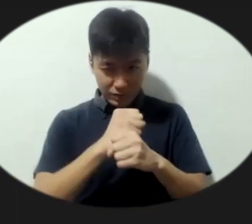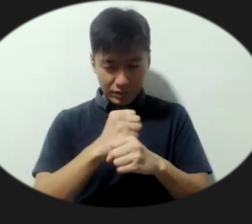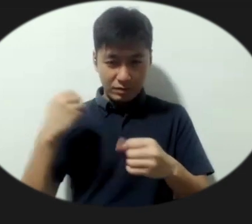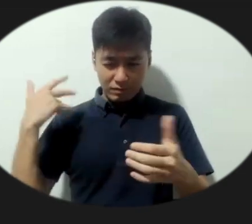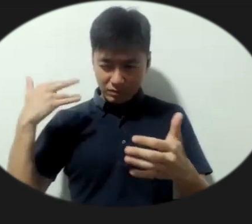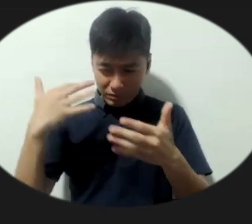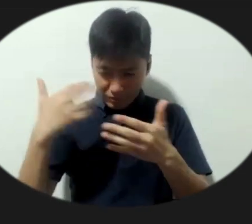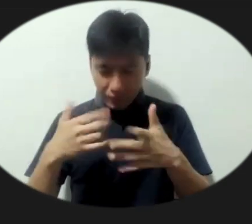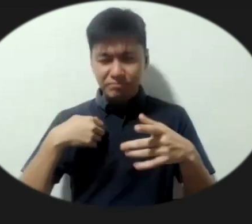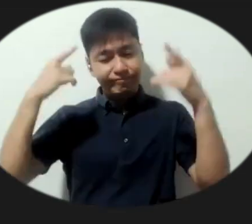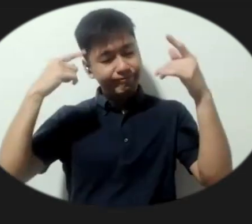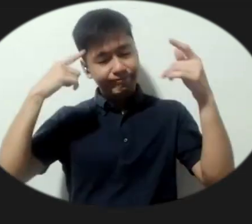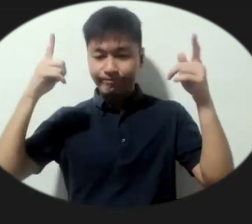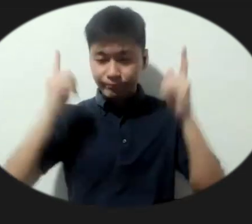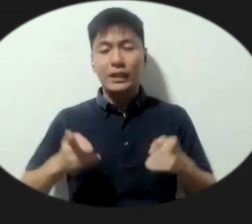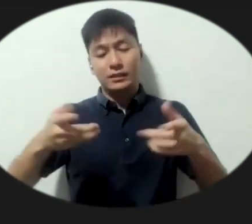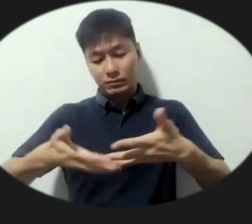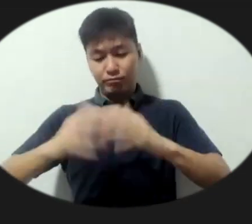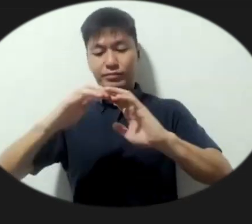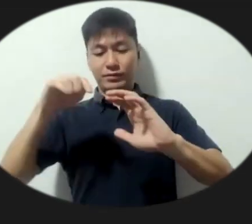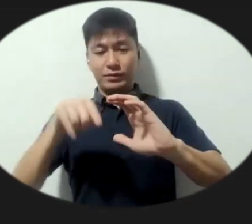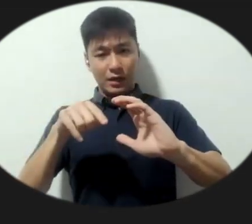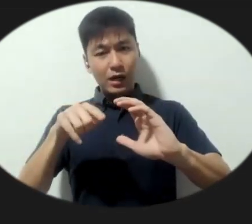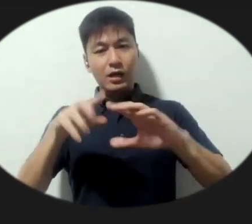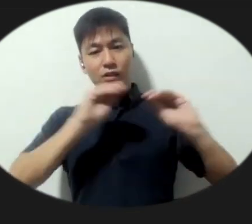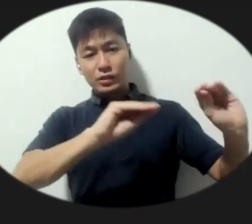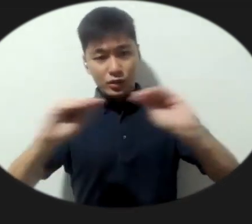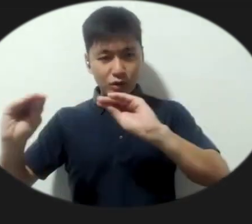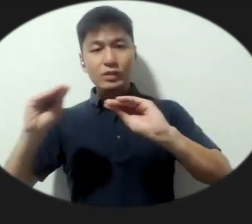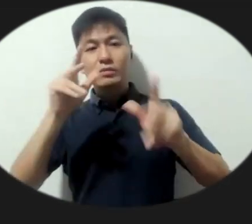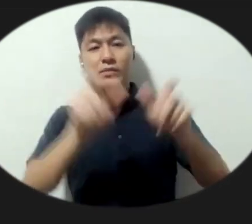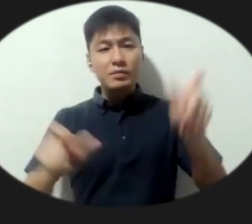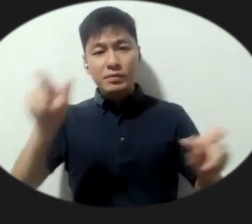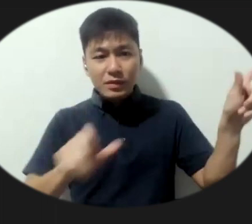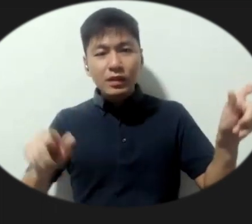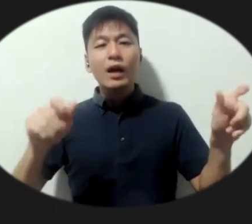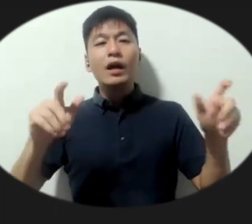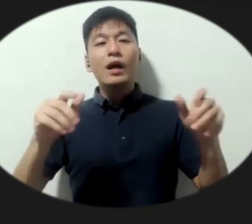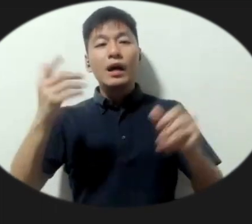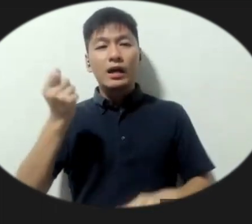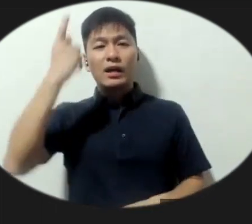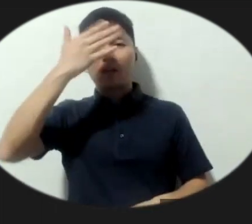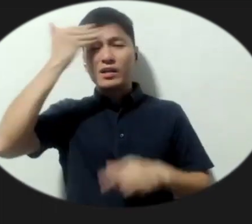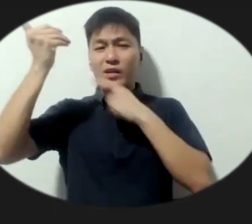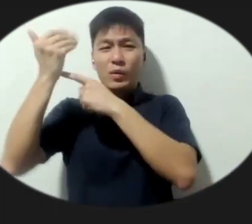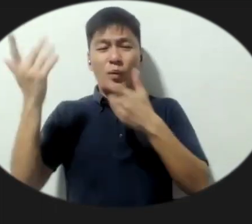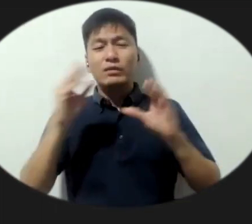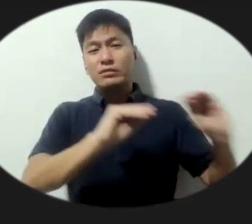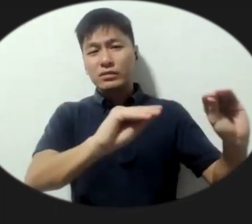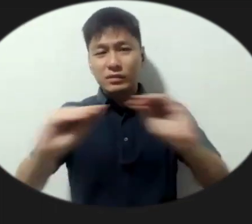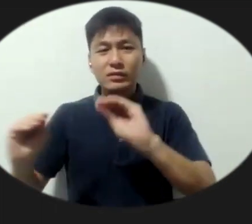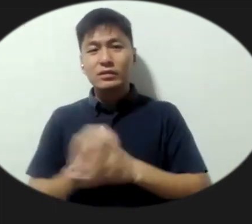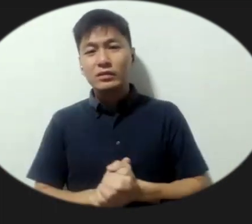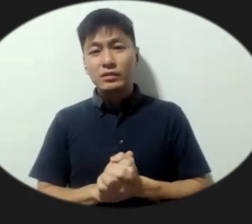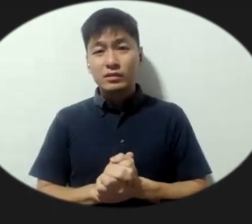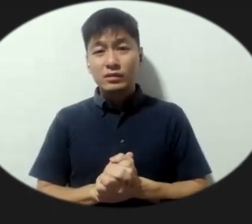Organization Kenya. What pushed me was because I didn't understand how it would take 15 years for you to get a diagnosis, and not even